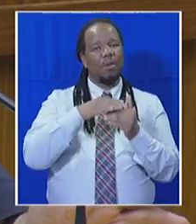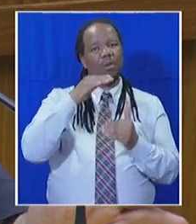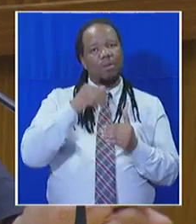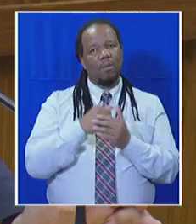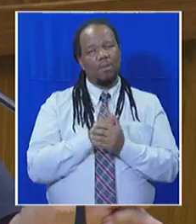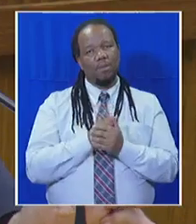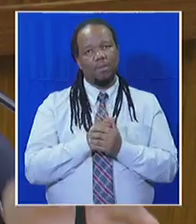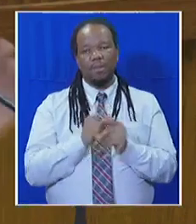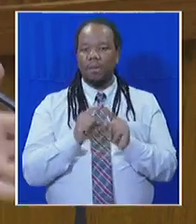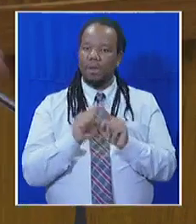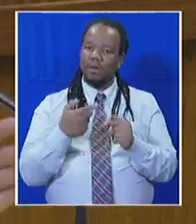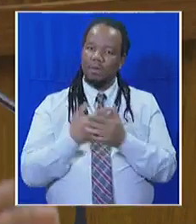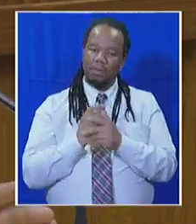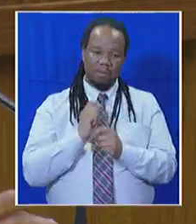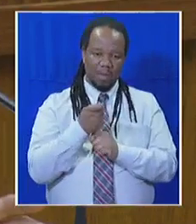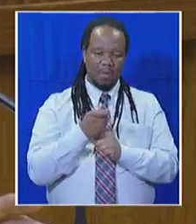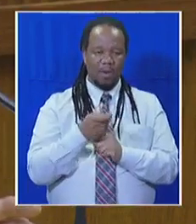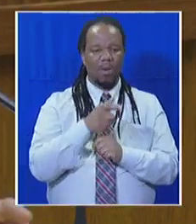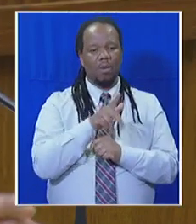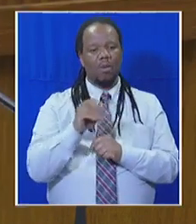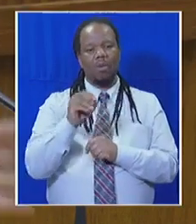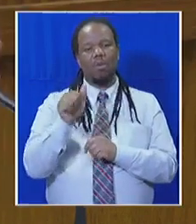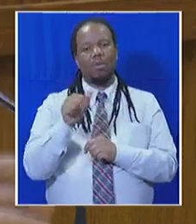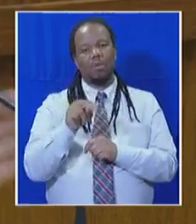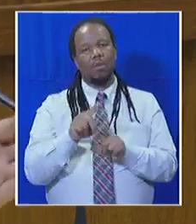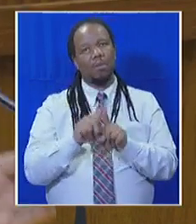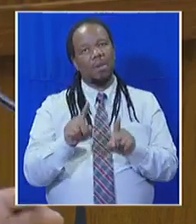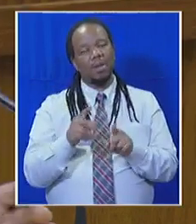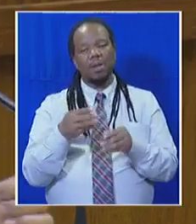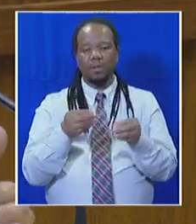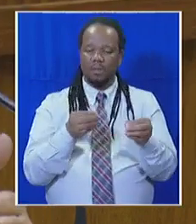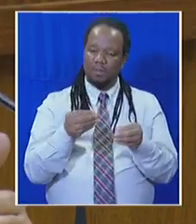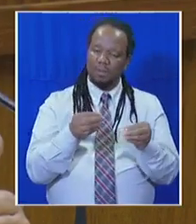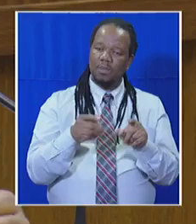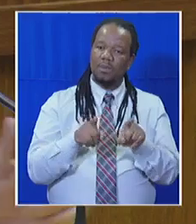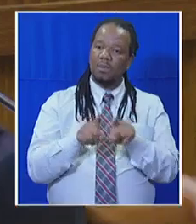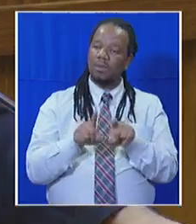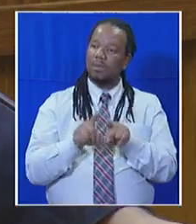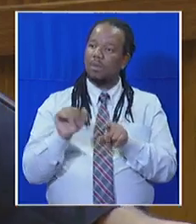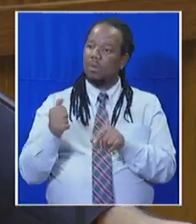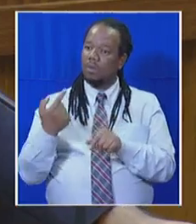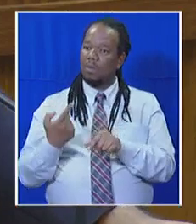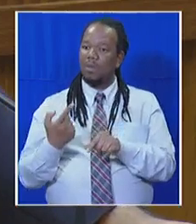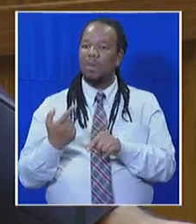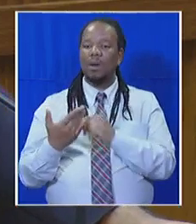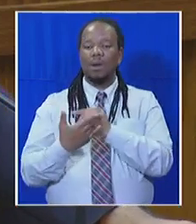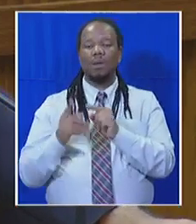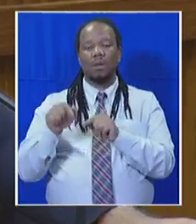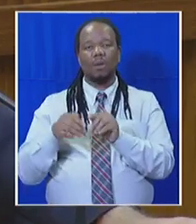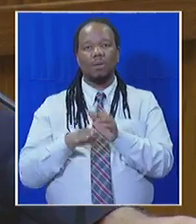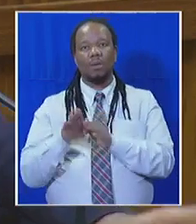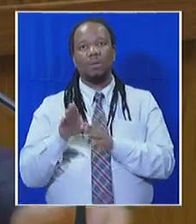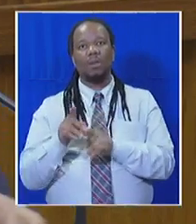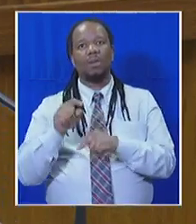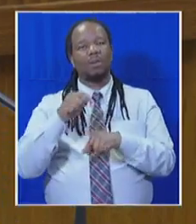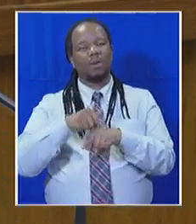costs. And we believe that, however, that this should be managed in ways that do not undermine the country's developmental goals. Honourable Member, your time